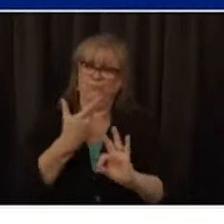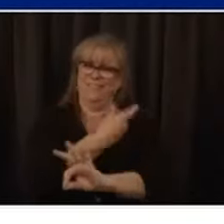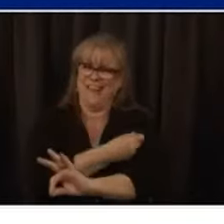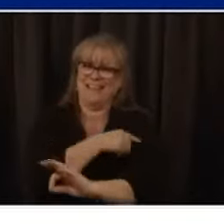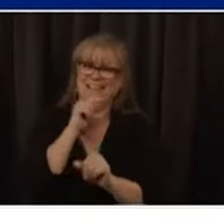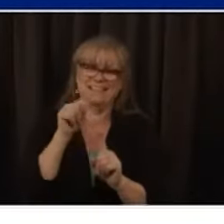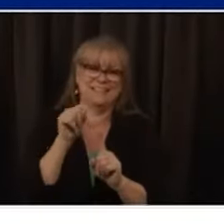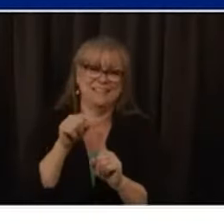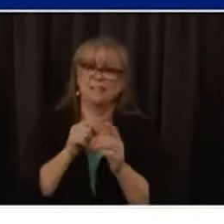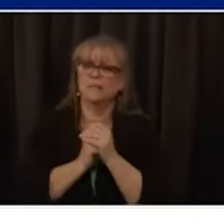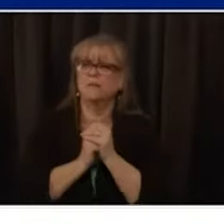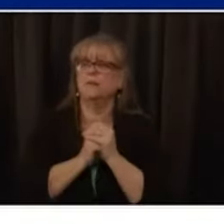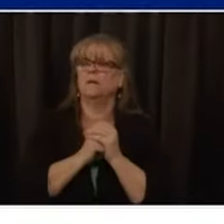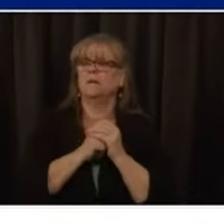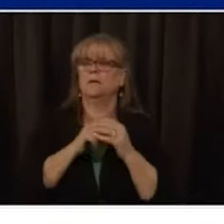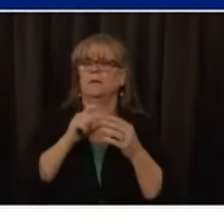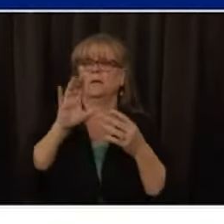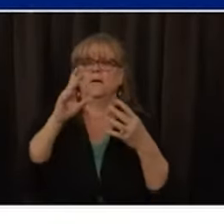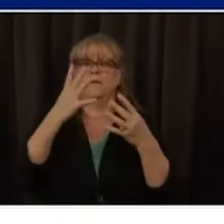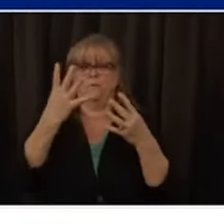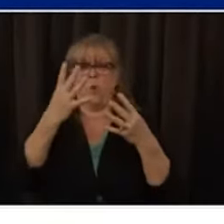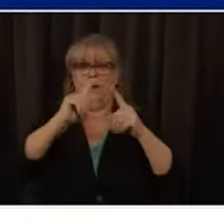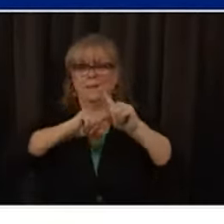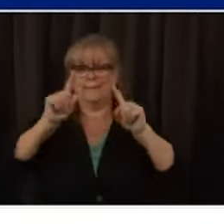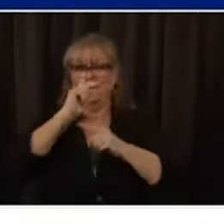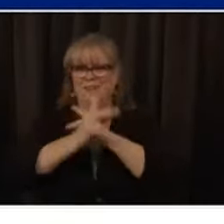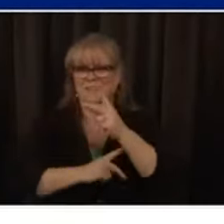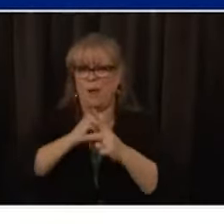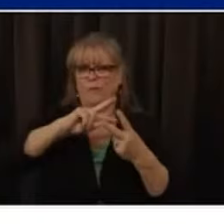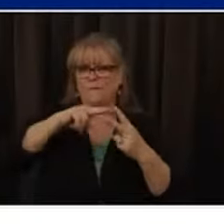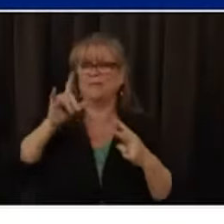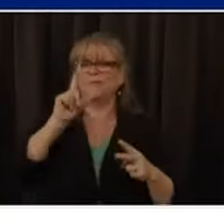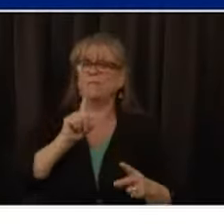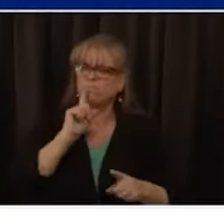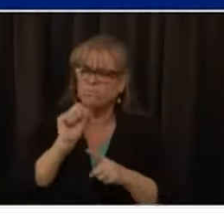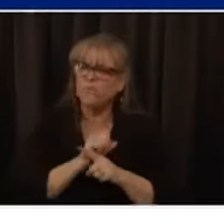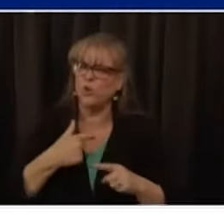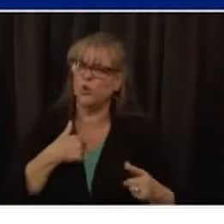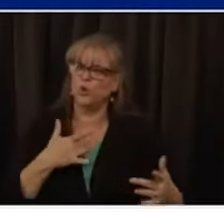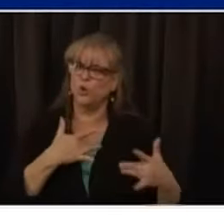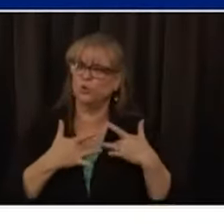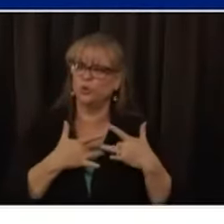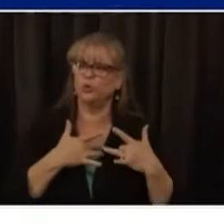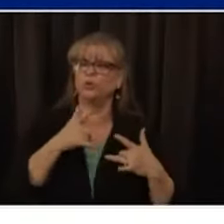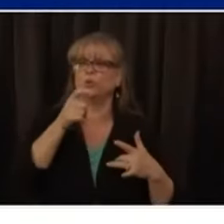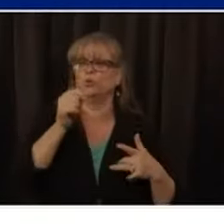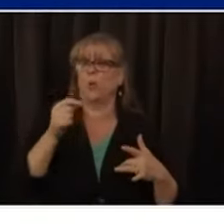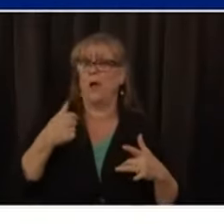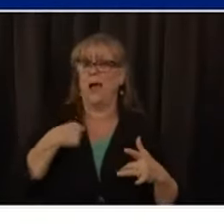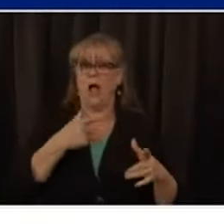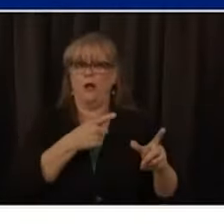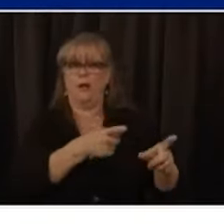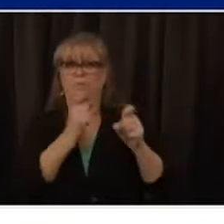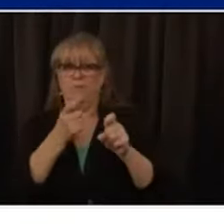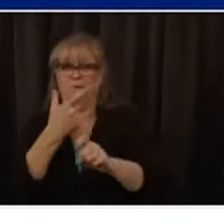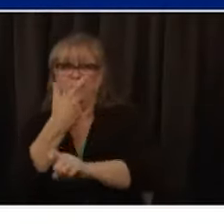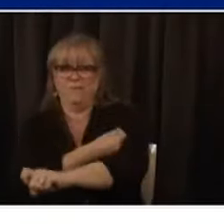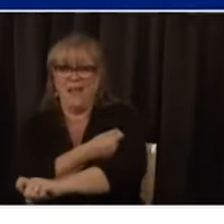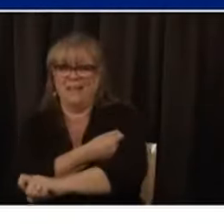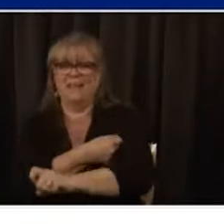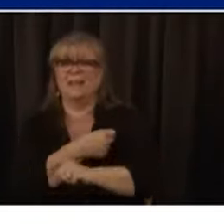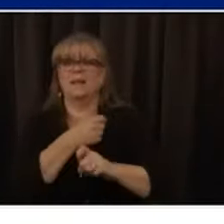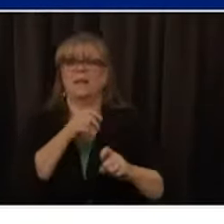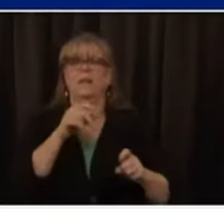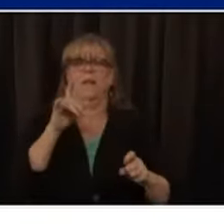is a concern, our rapid and equitable vaccine distribution efforts are absolutely critical to beat